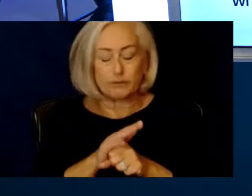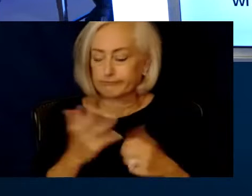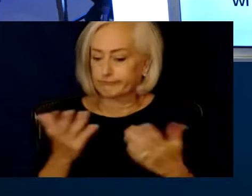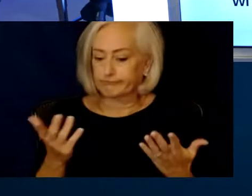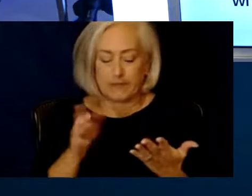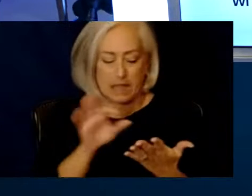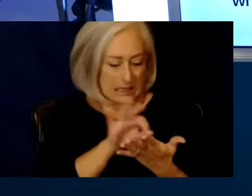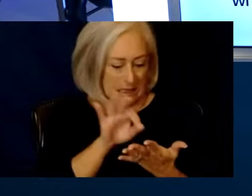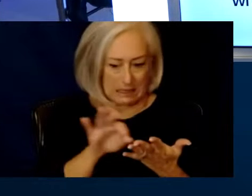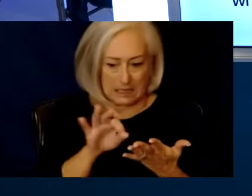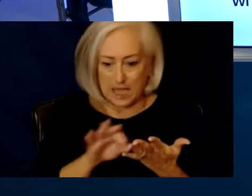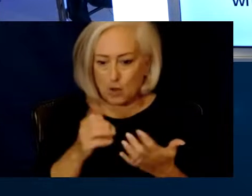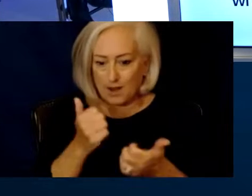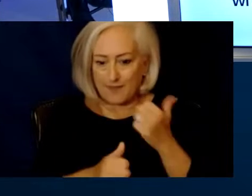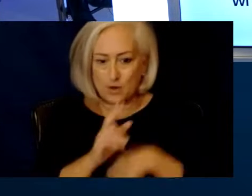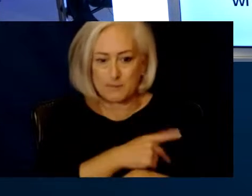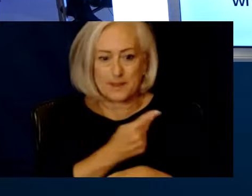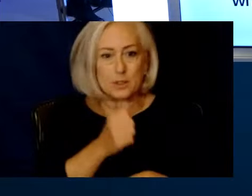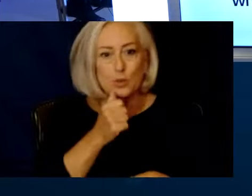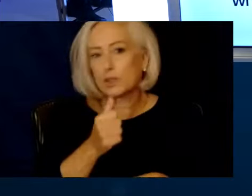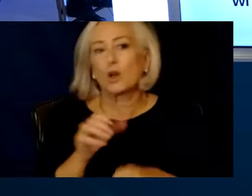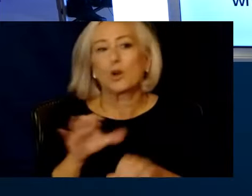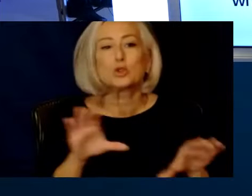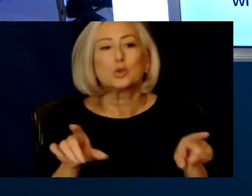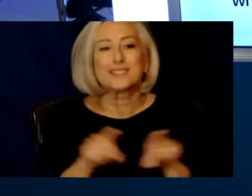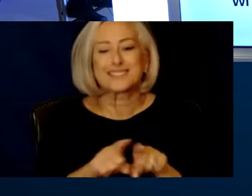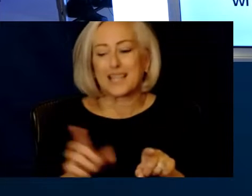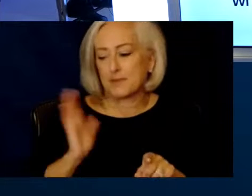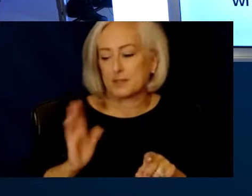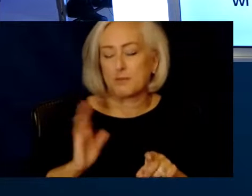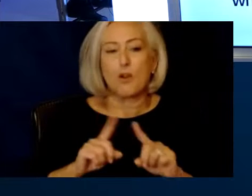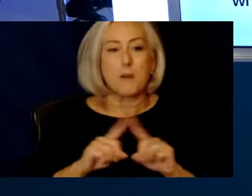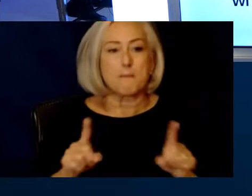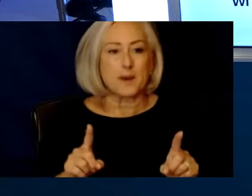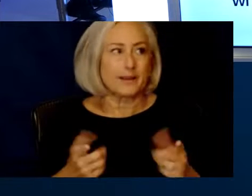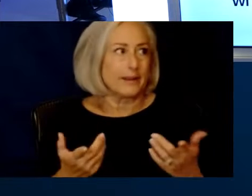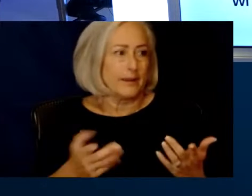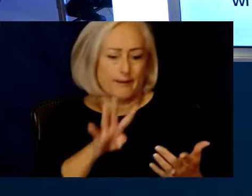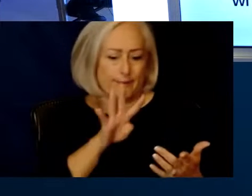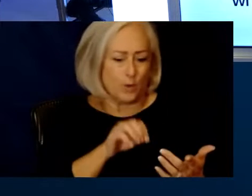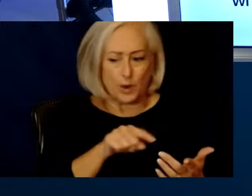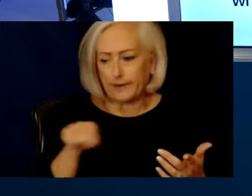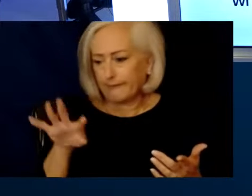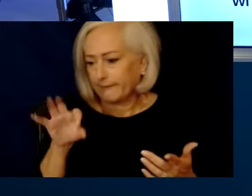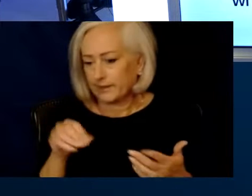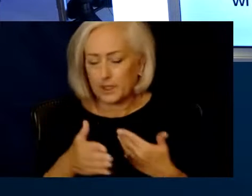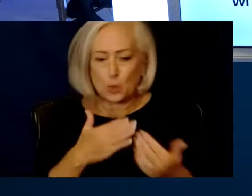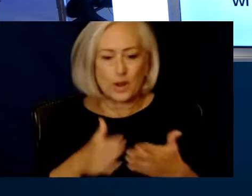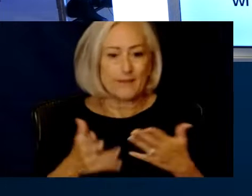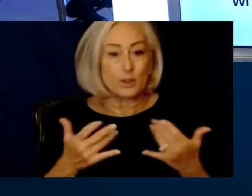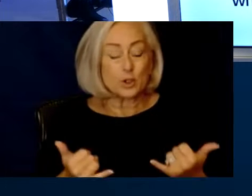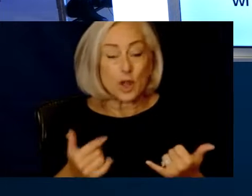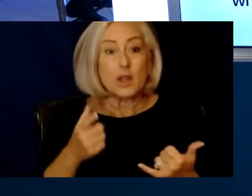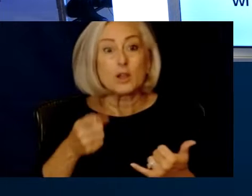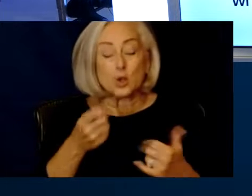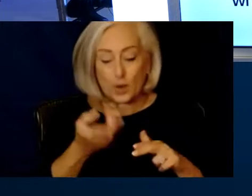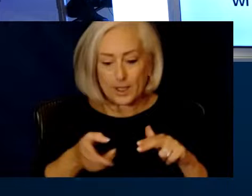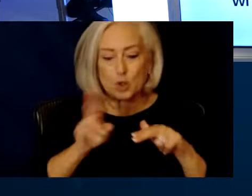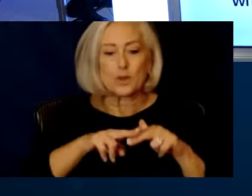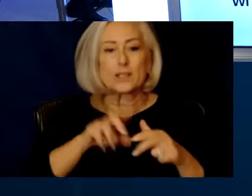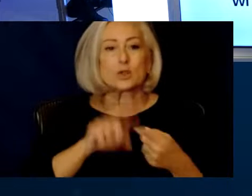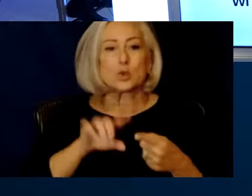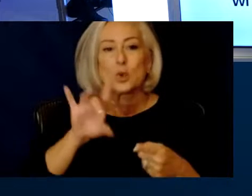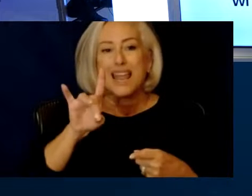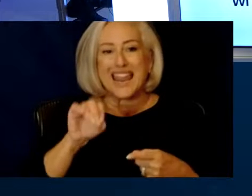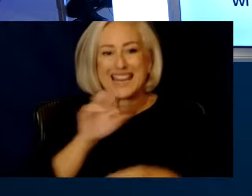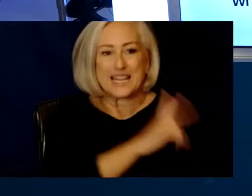we don't do every admission like we used to, but we are 40 or 50 or whatever the number is today. man, you push us up to 80 patients a day, you double